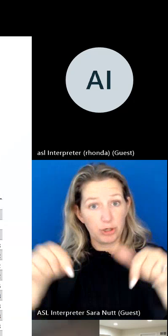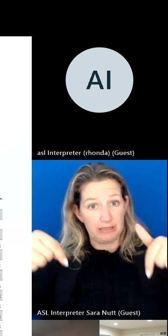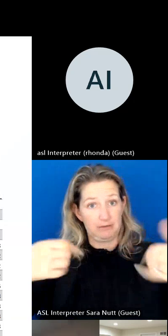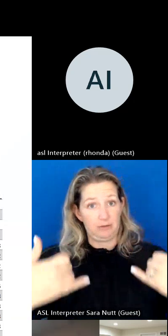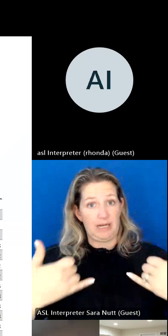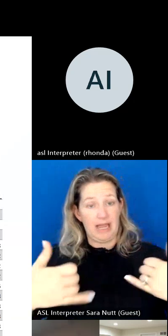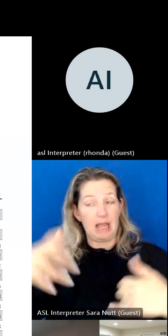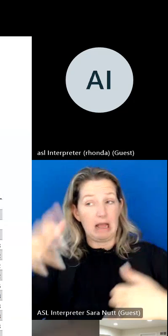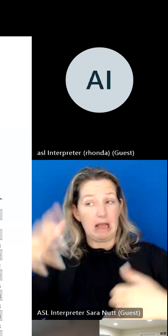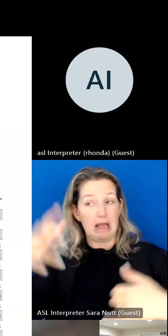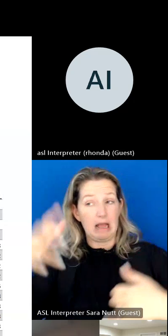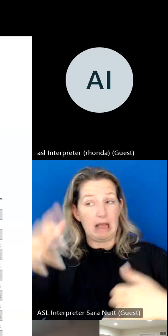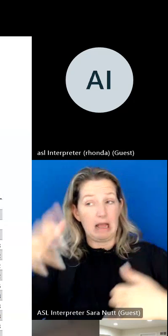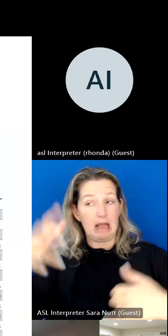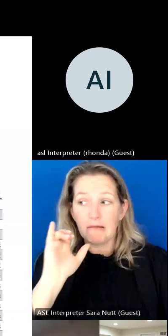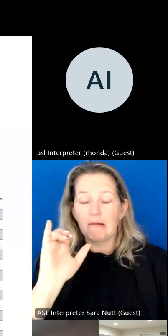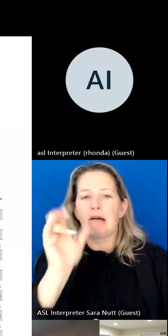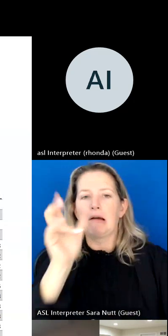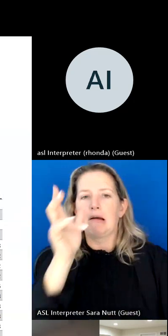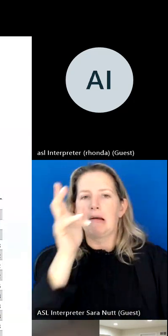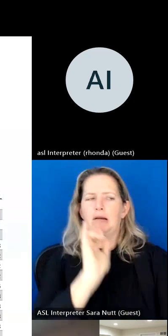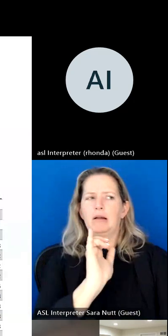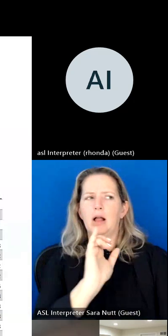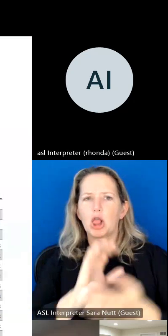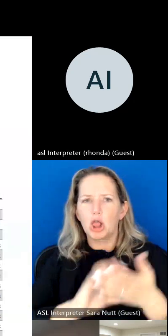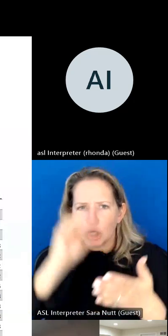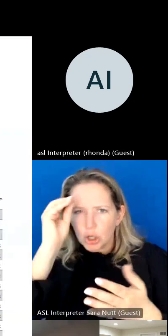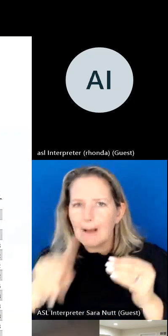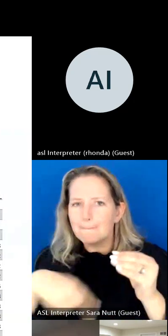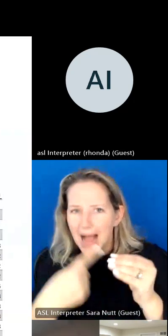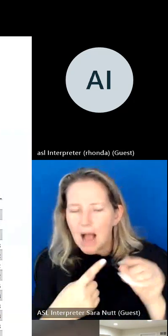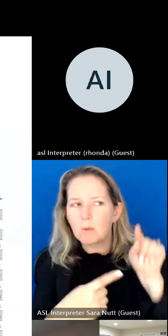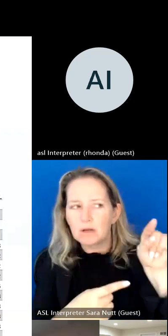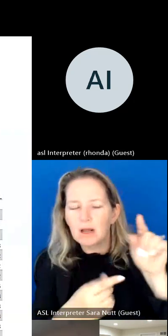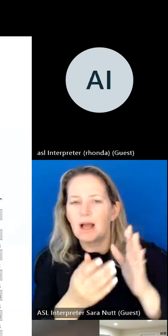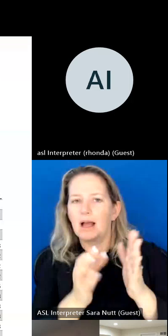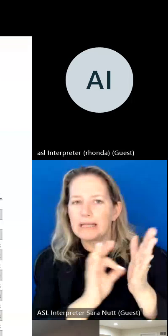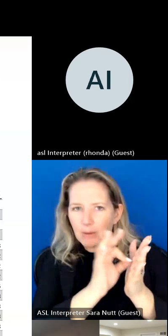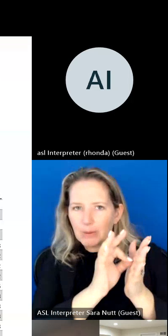accounting is very useful for budget people. But